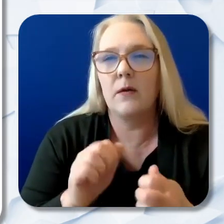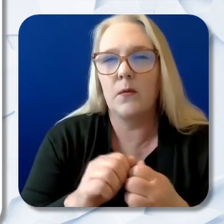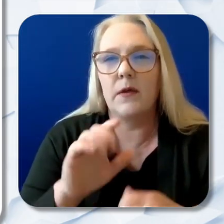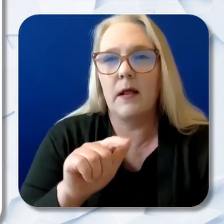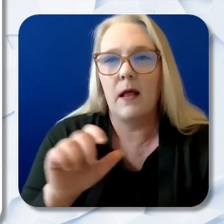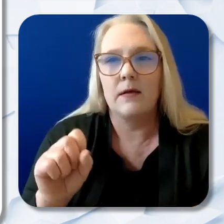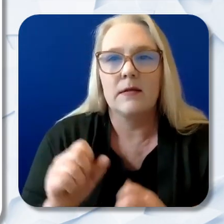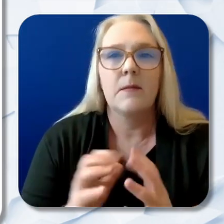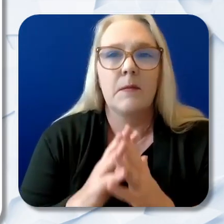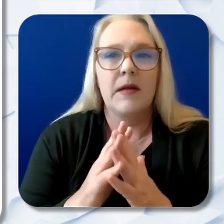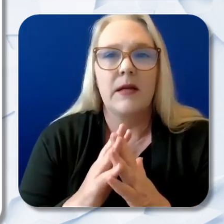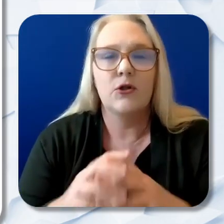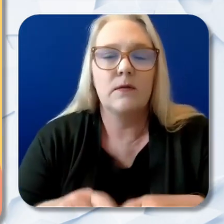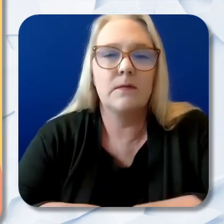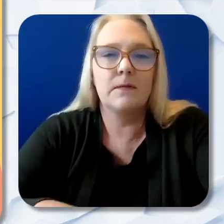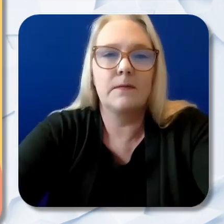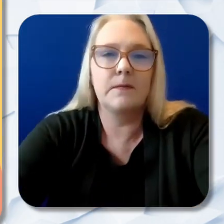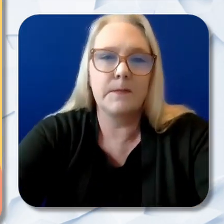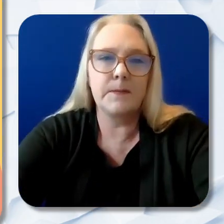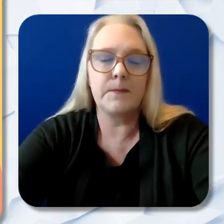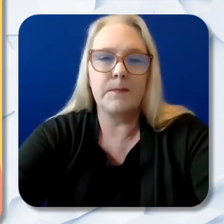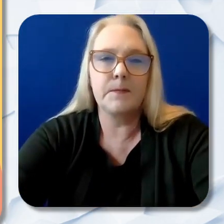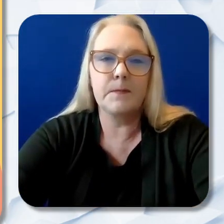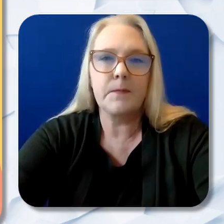Next slide, please.